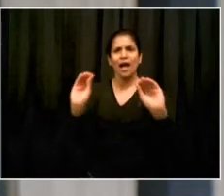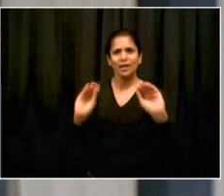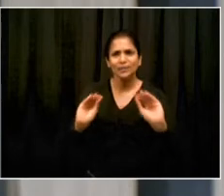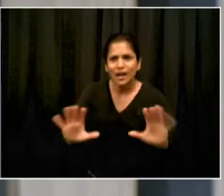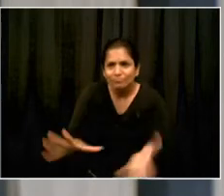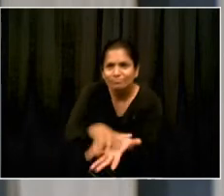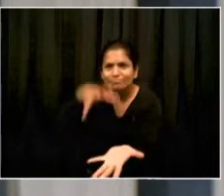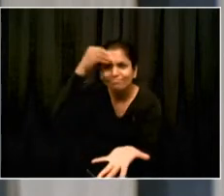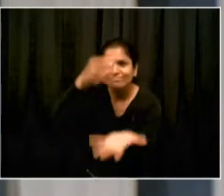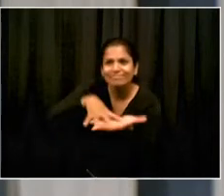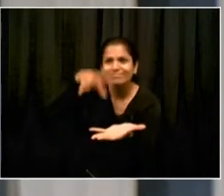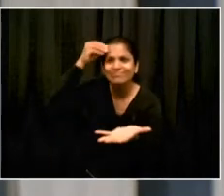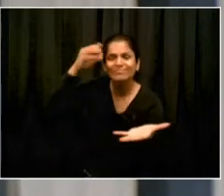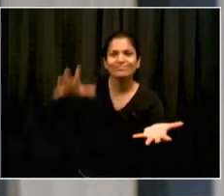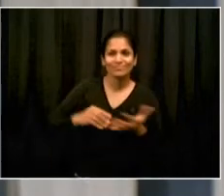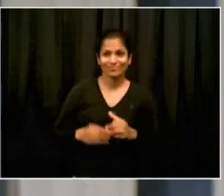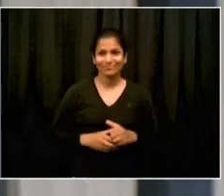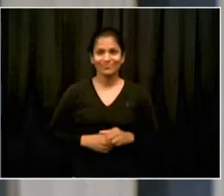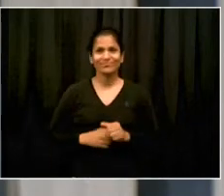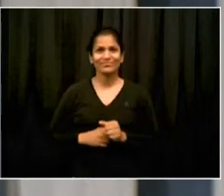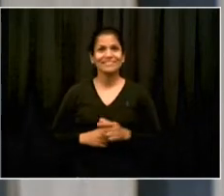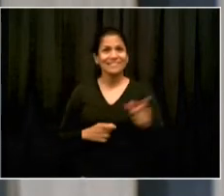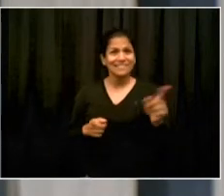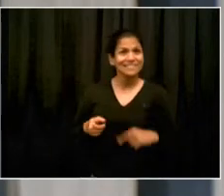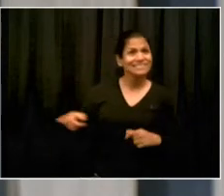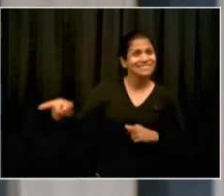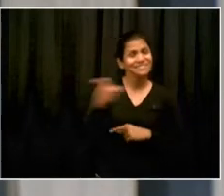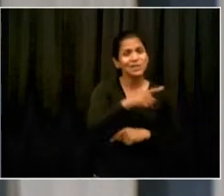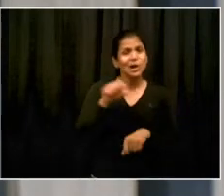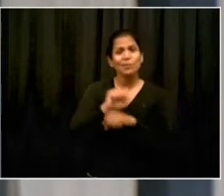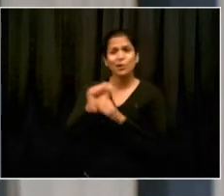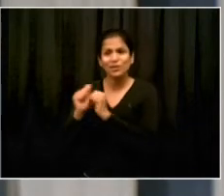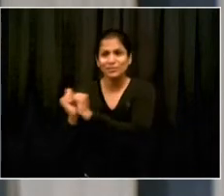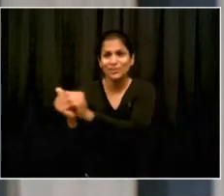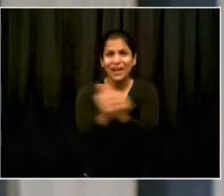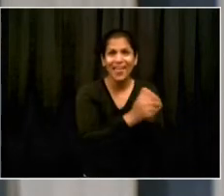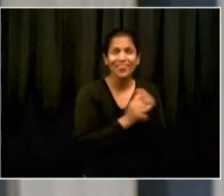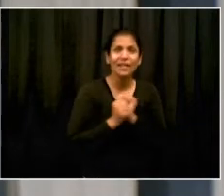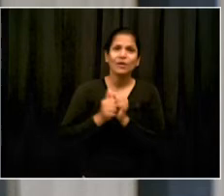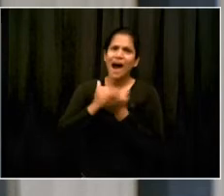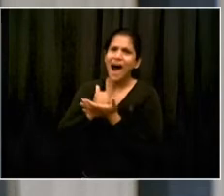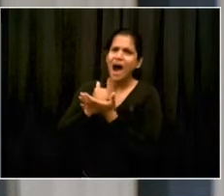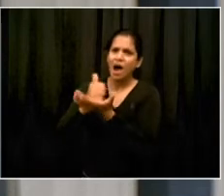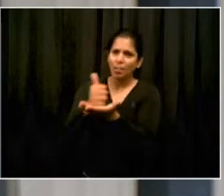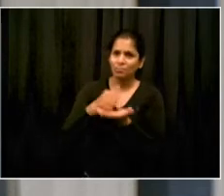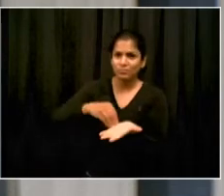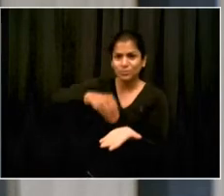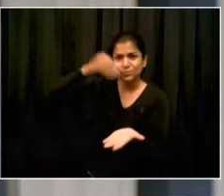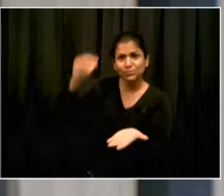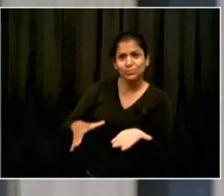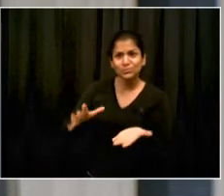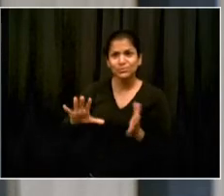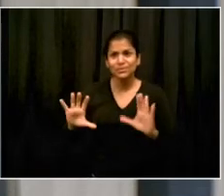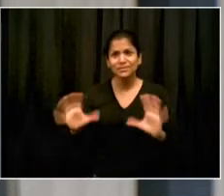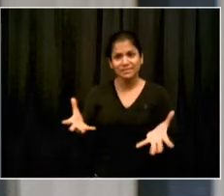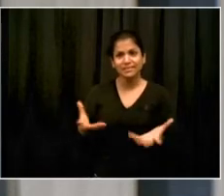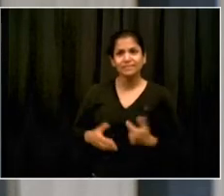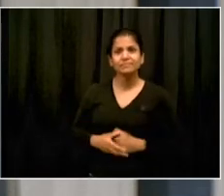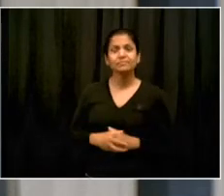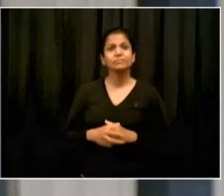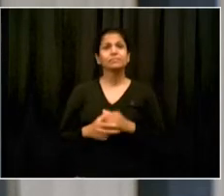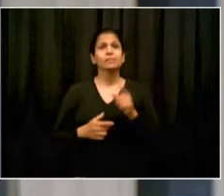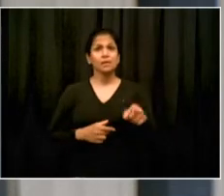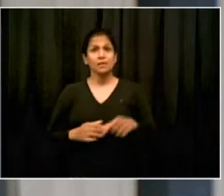our students, from the classroom to monitoring the safe entry and exit from the building. While we've created more flexibility for our